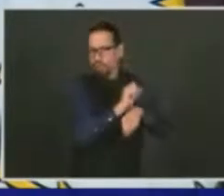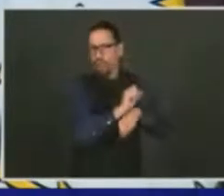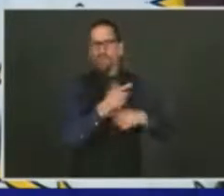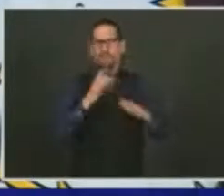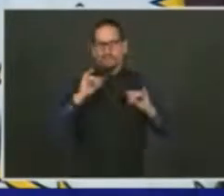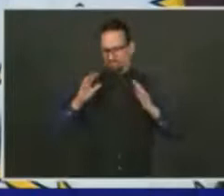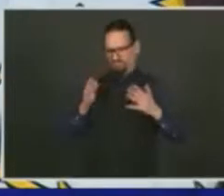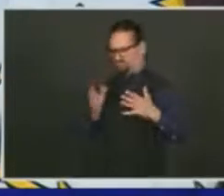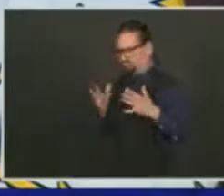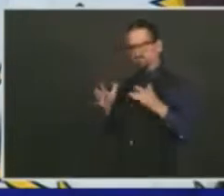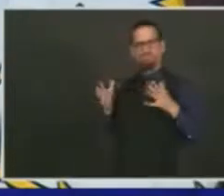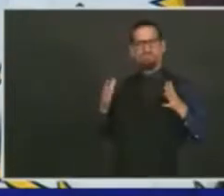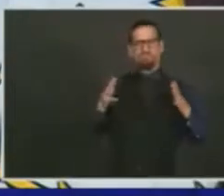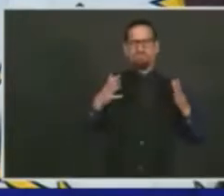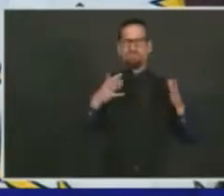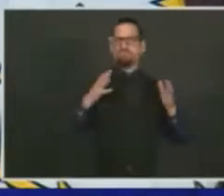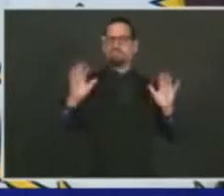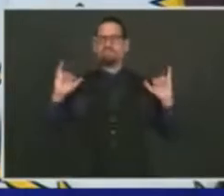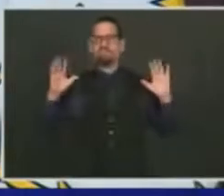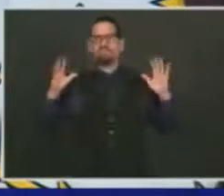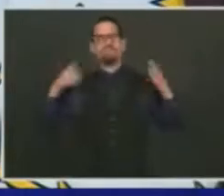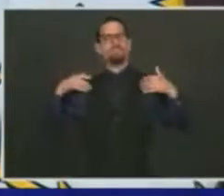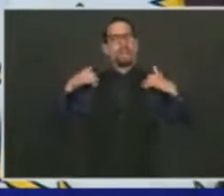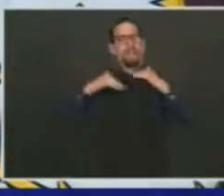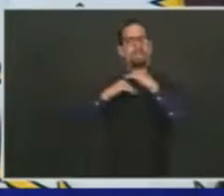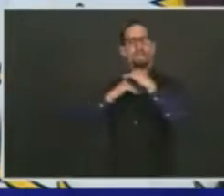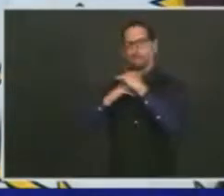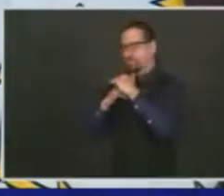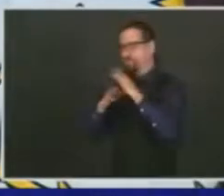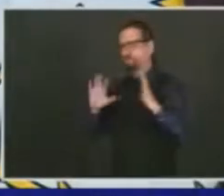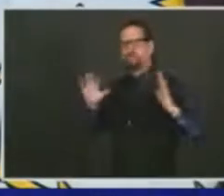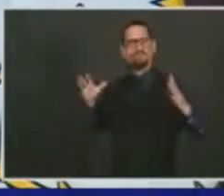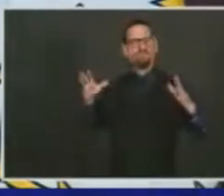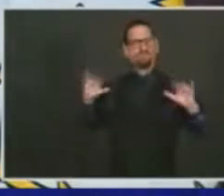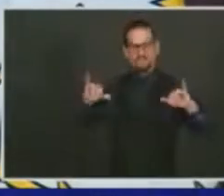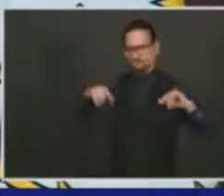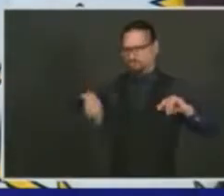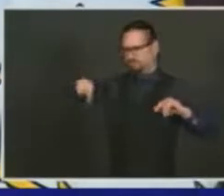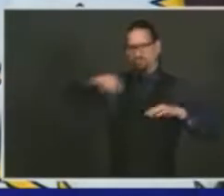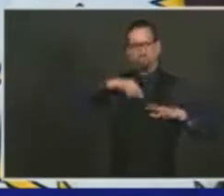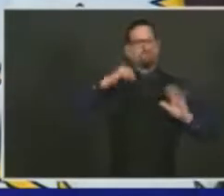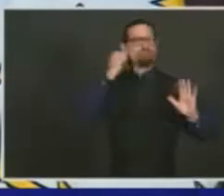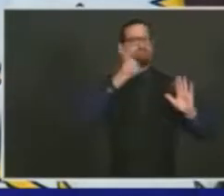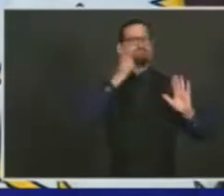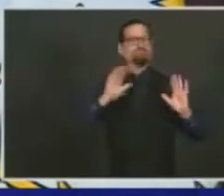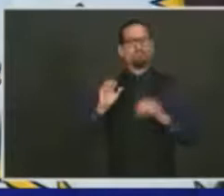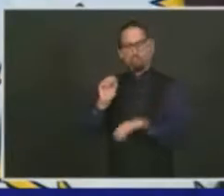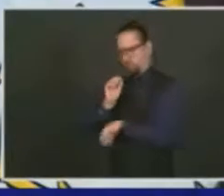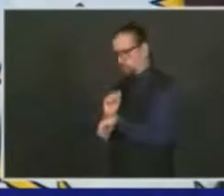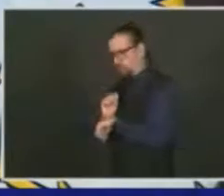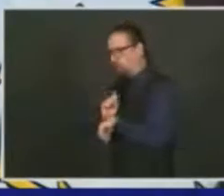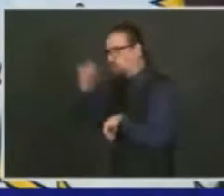That's it. We have to keep our groups small and stable